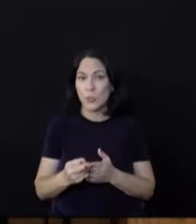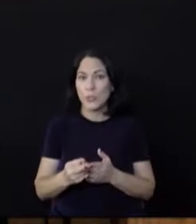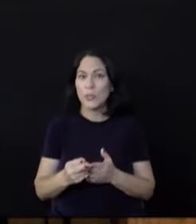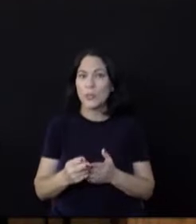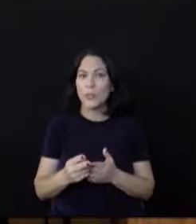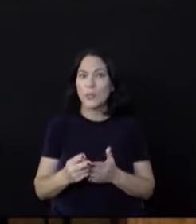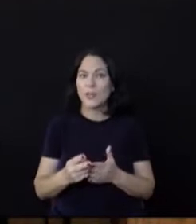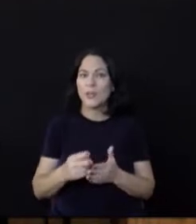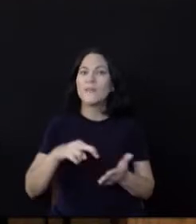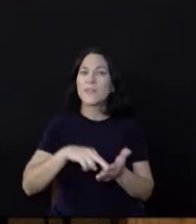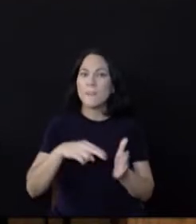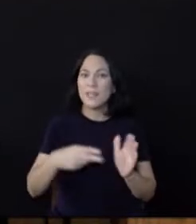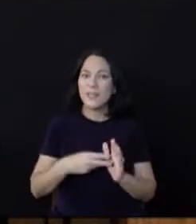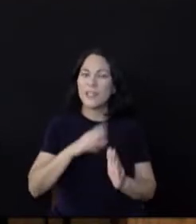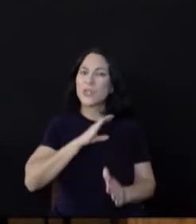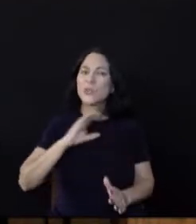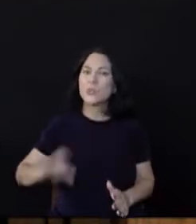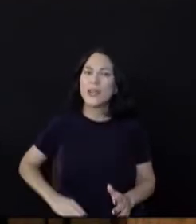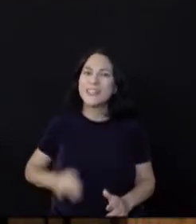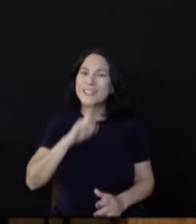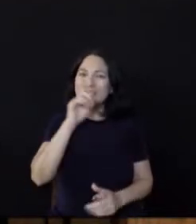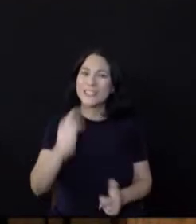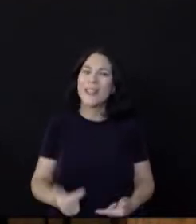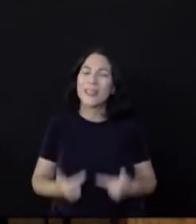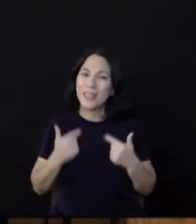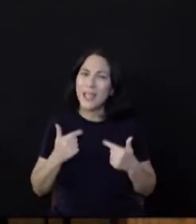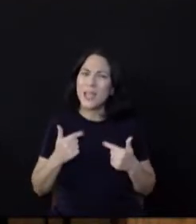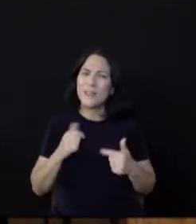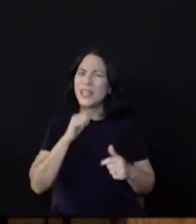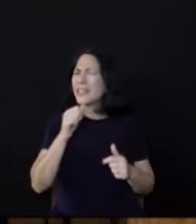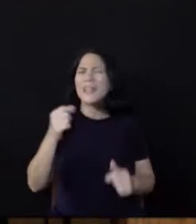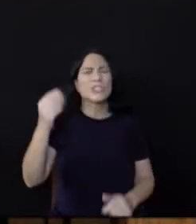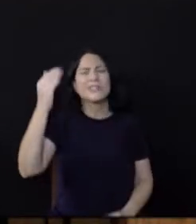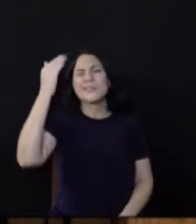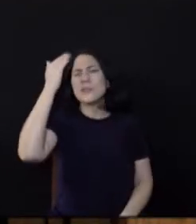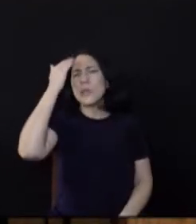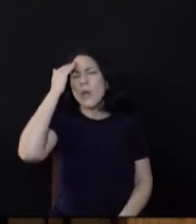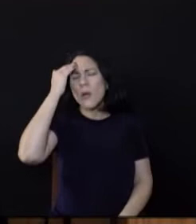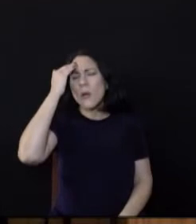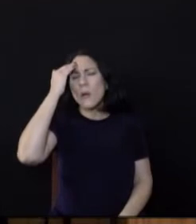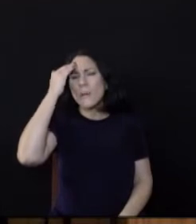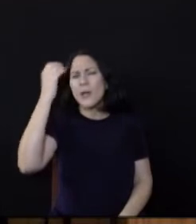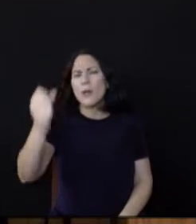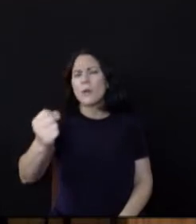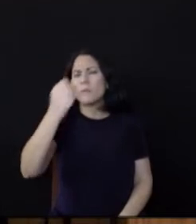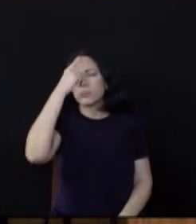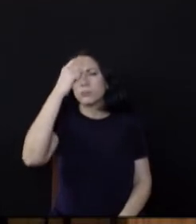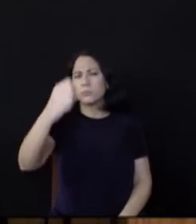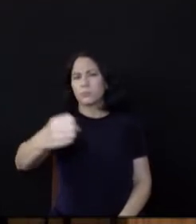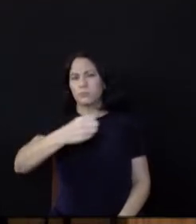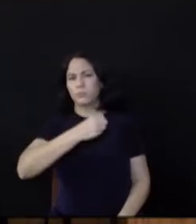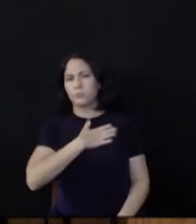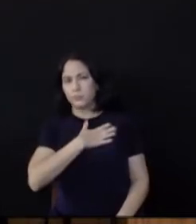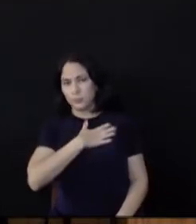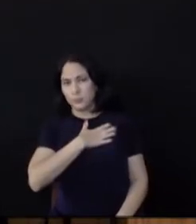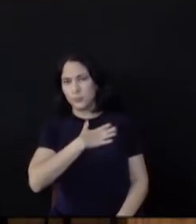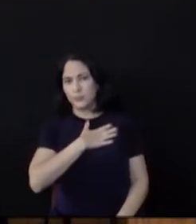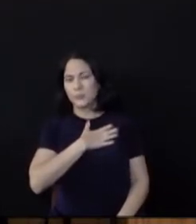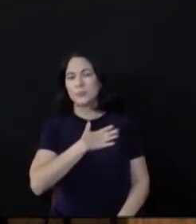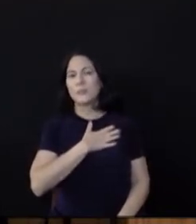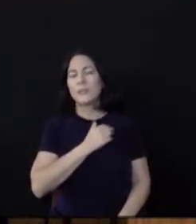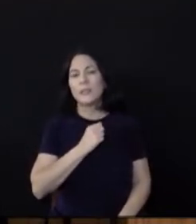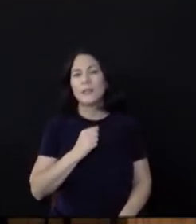say Christ is alive. Not just know it here, but to know it in the depth of who you